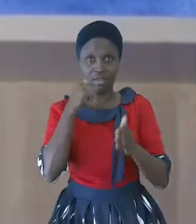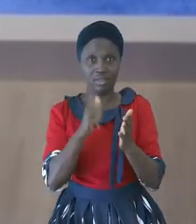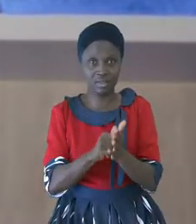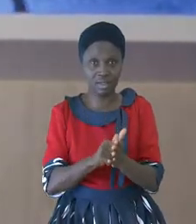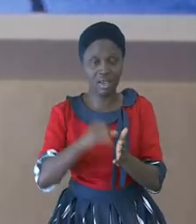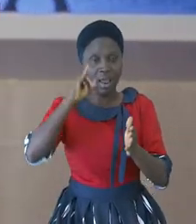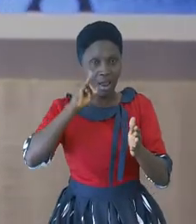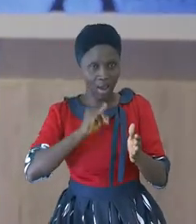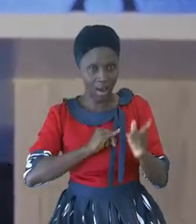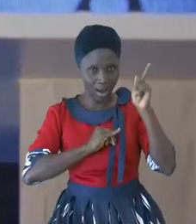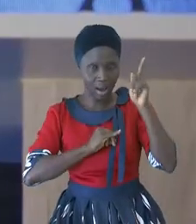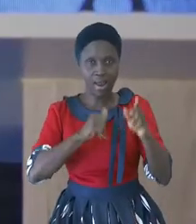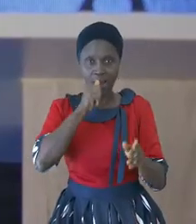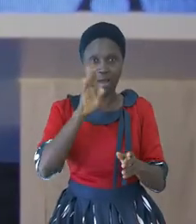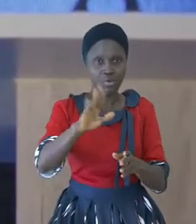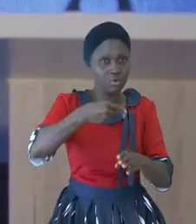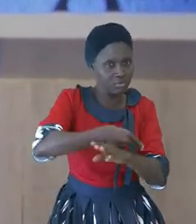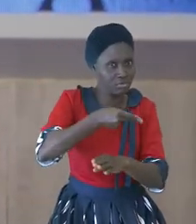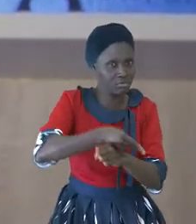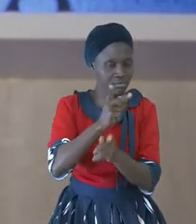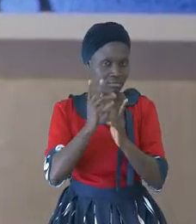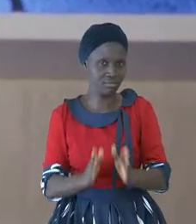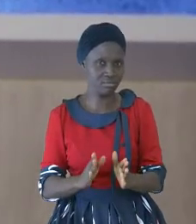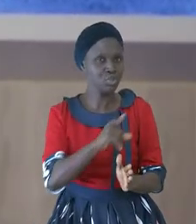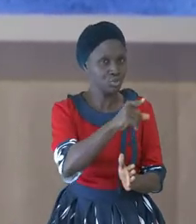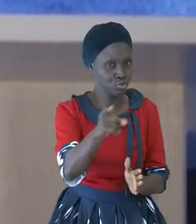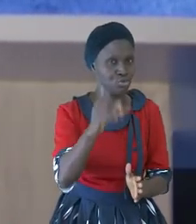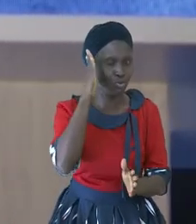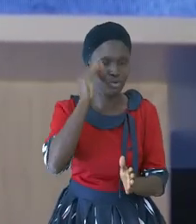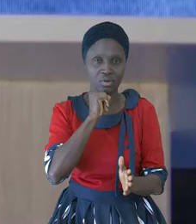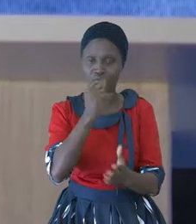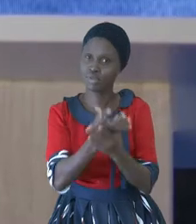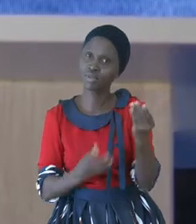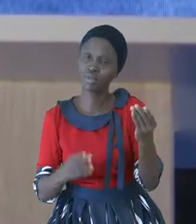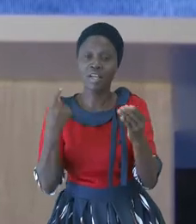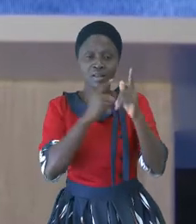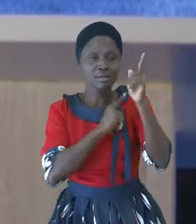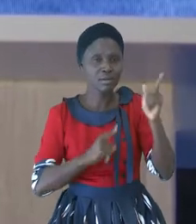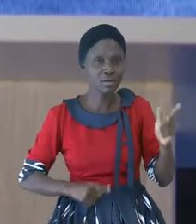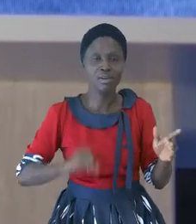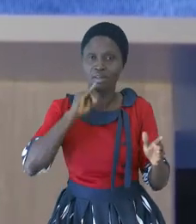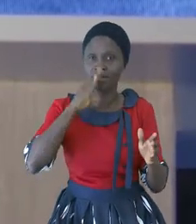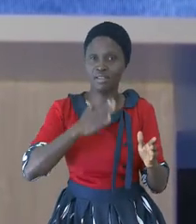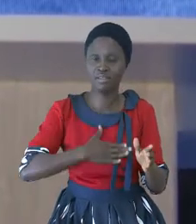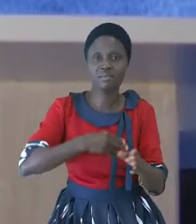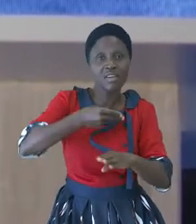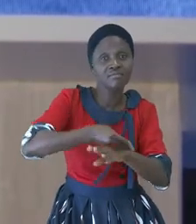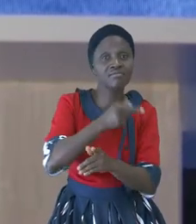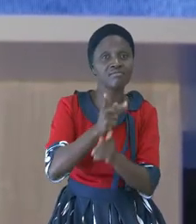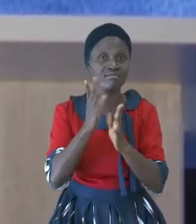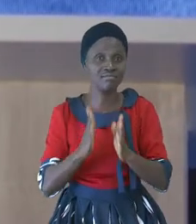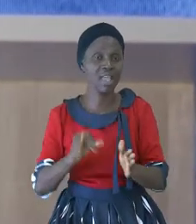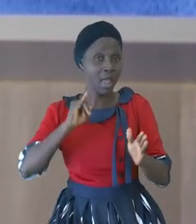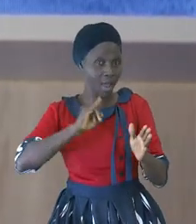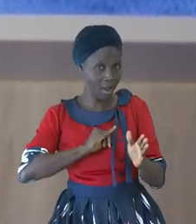shepherd, and therefore you will not lack. The Lord is my shepherd, I shall